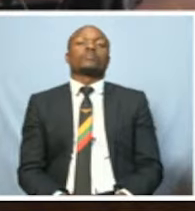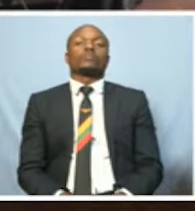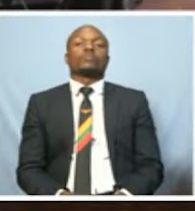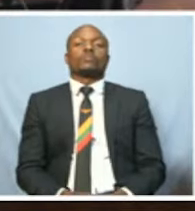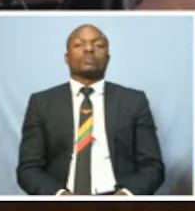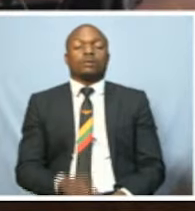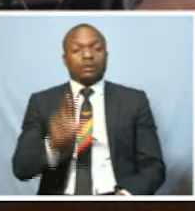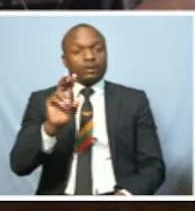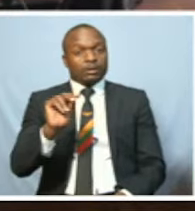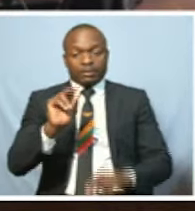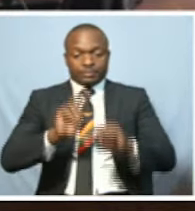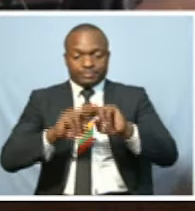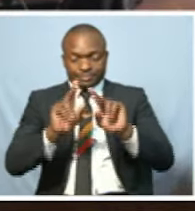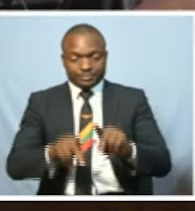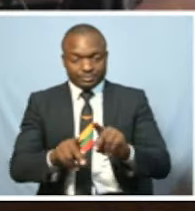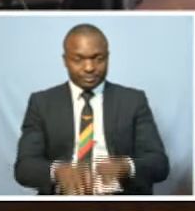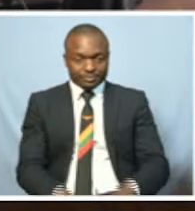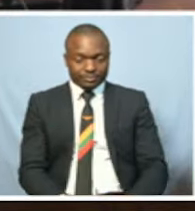No, Chair.